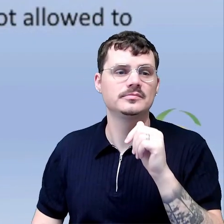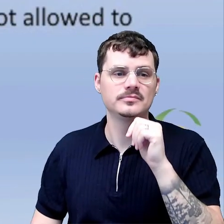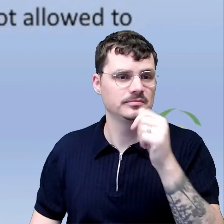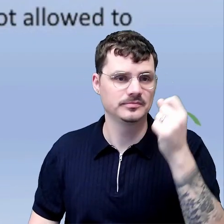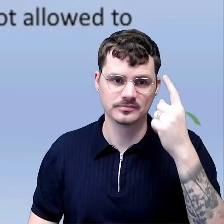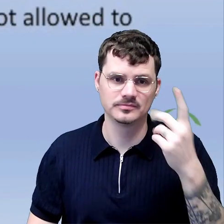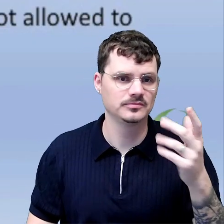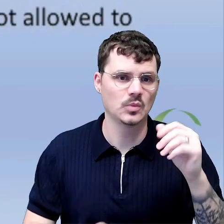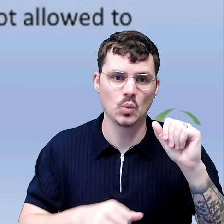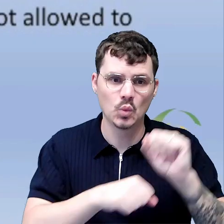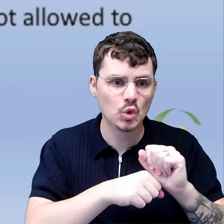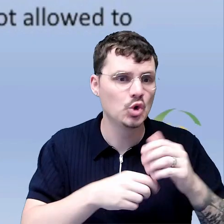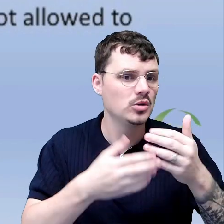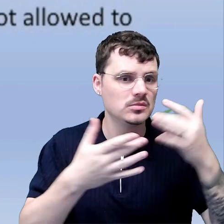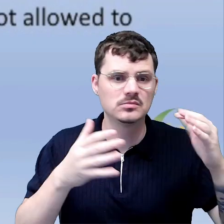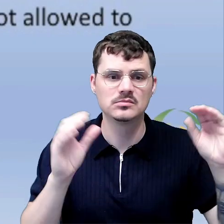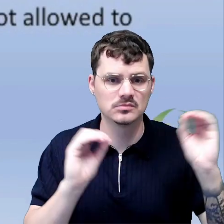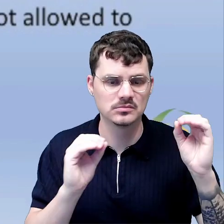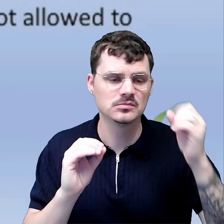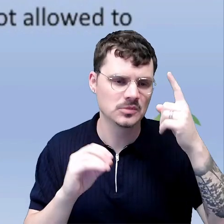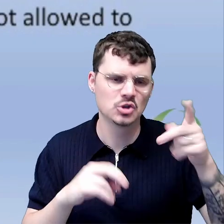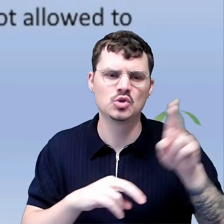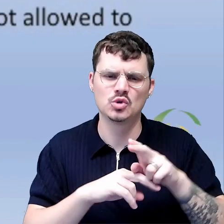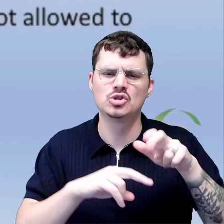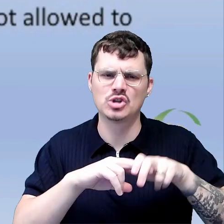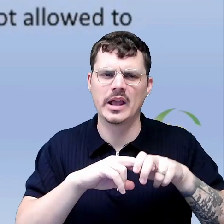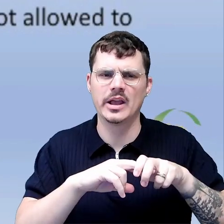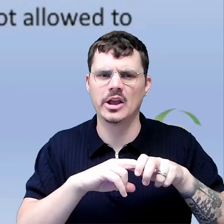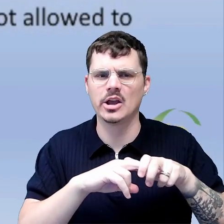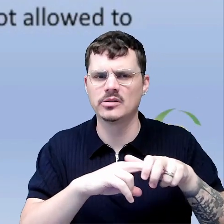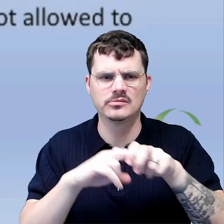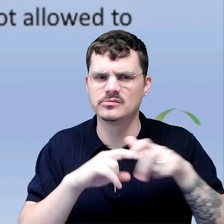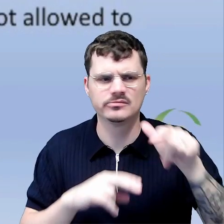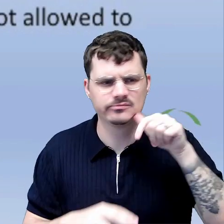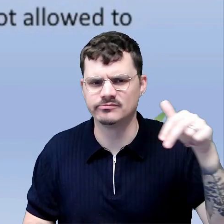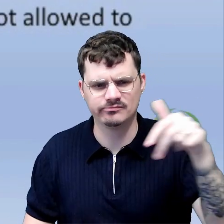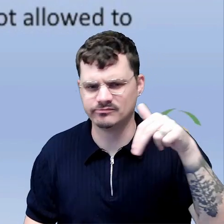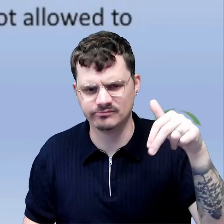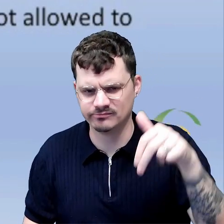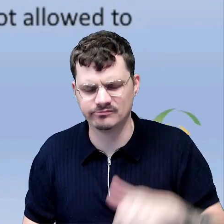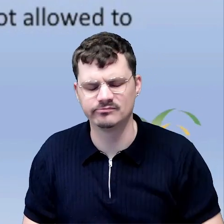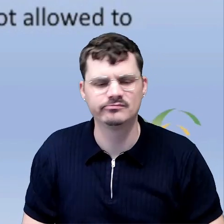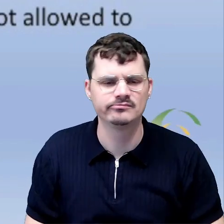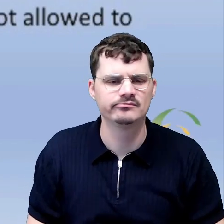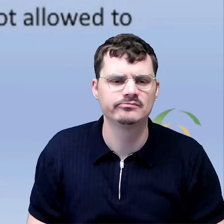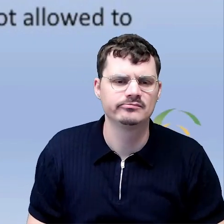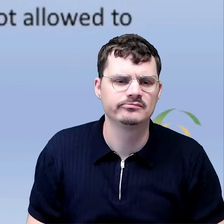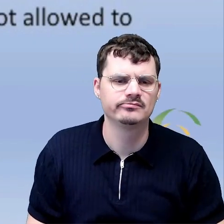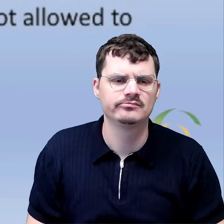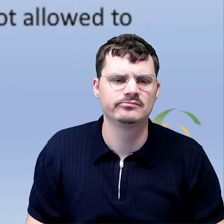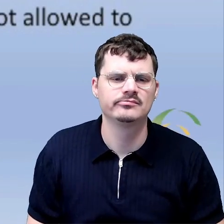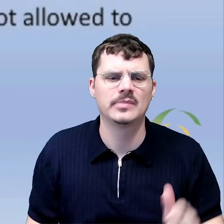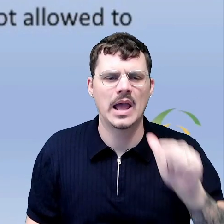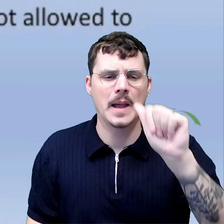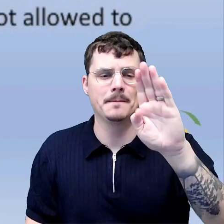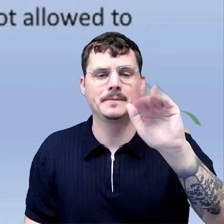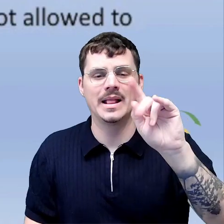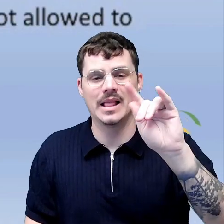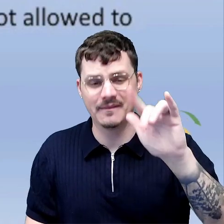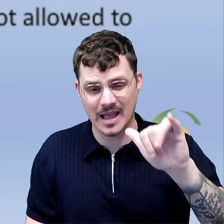before in her life, so she does use a chair to get around. She's getting